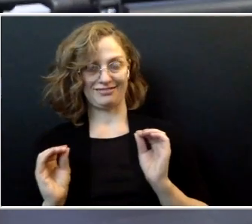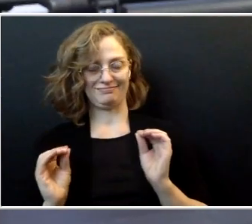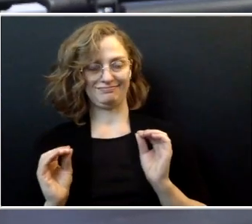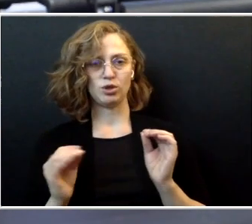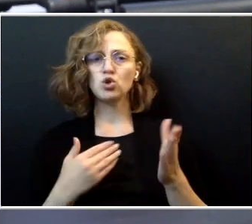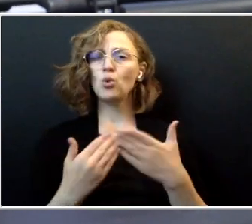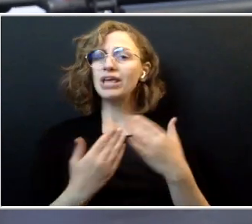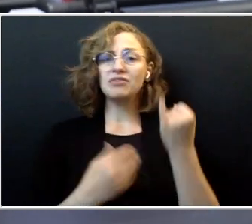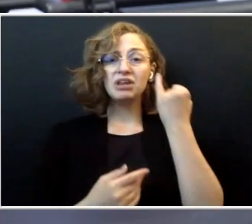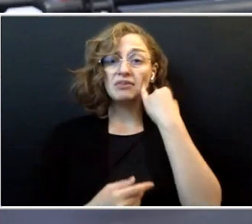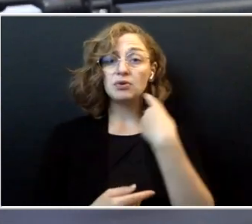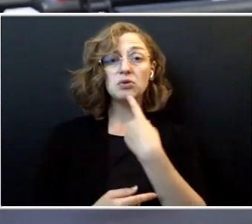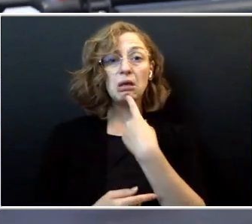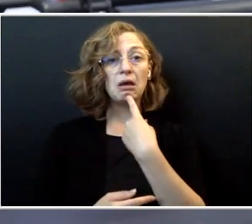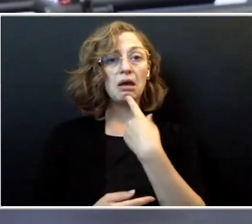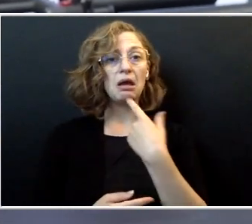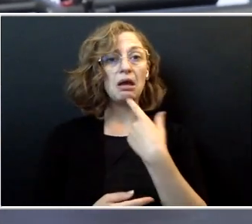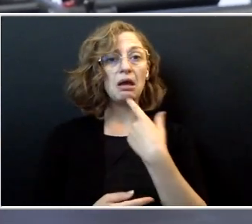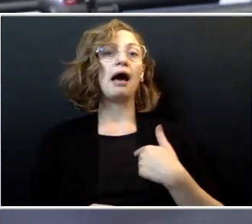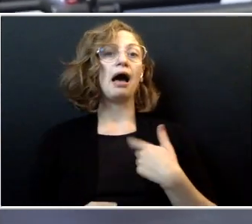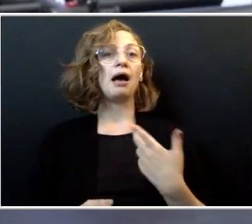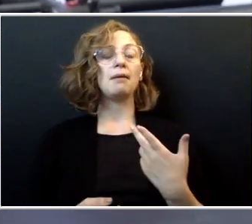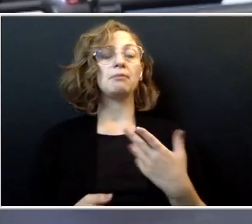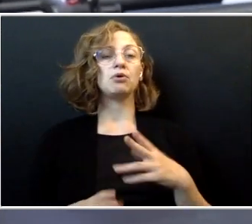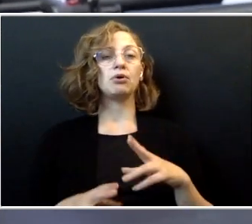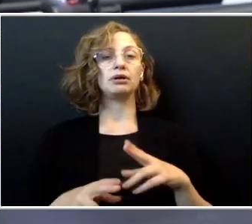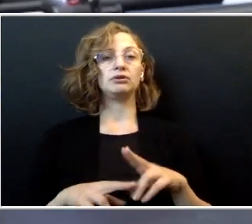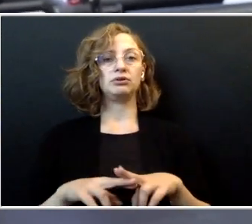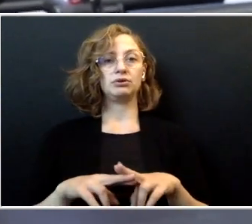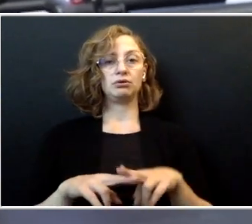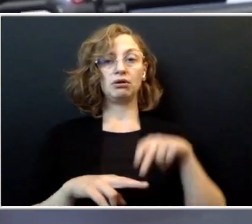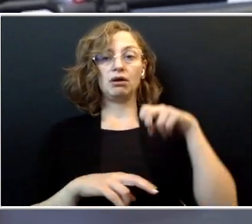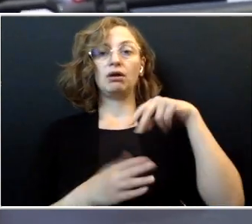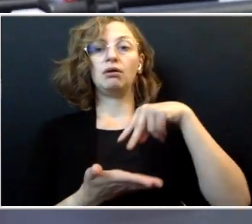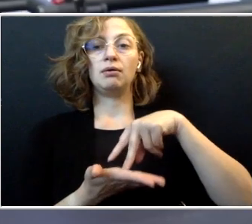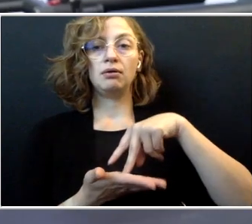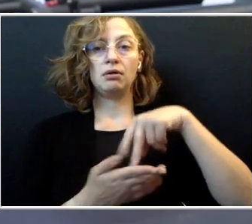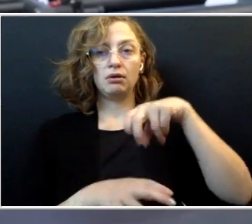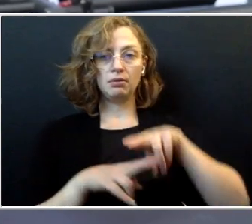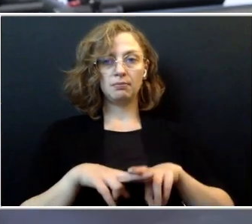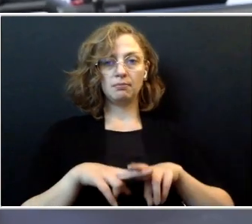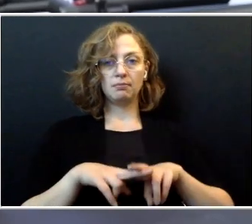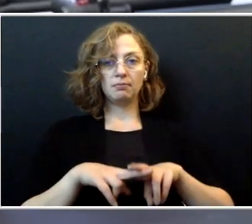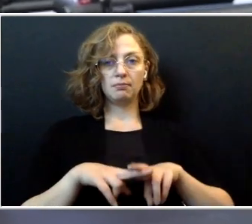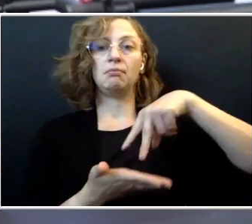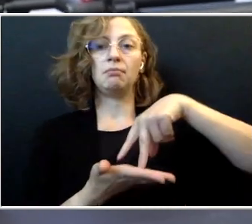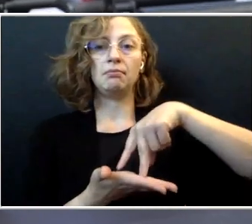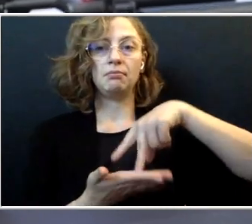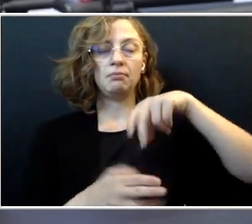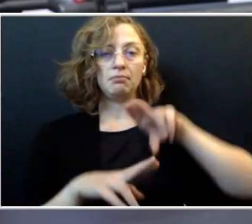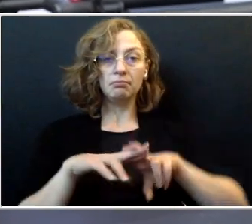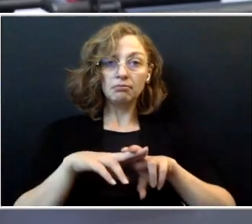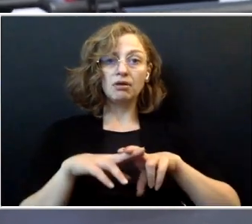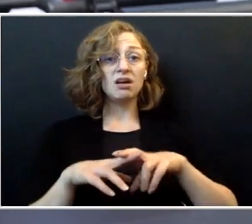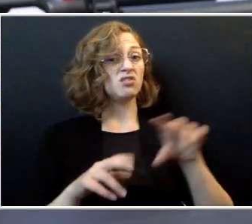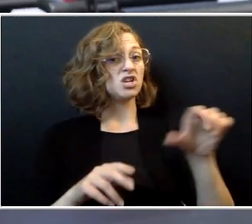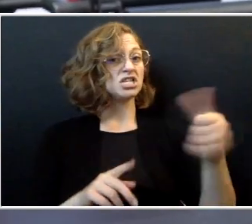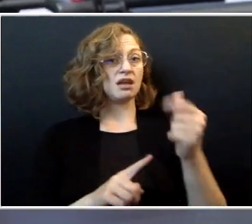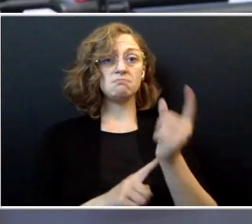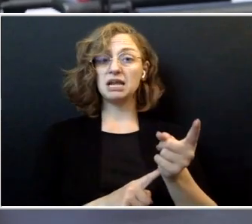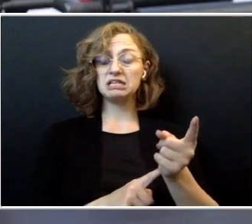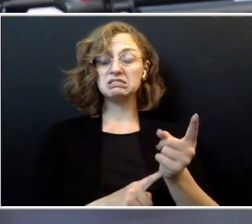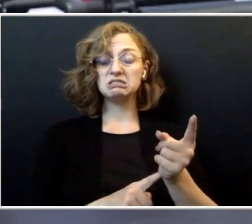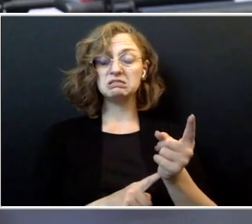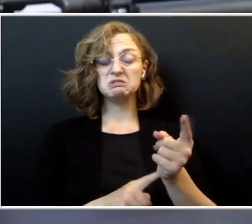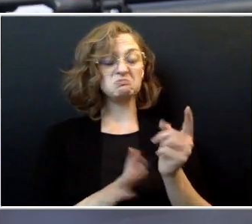of sit up, stand up today, and that's going to be my exercise for today, that's better than not doing anything. That's a good place to start. And then telling yourself, I'm going to do